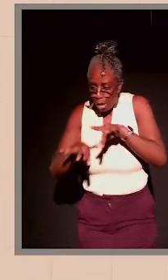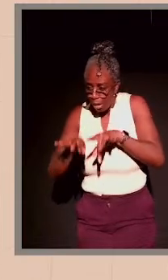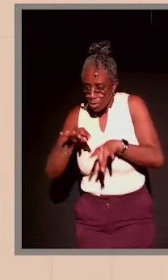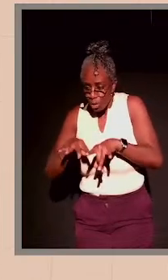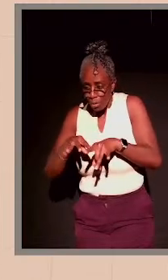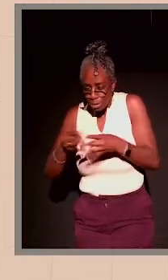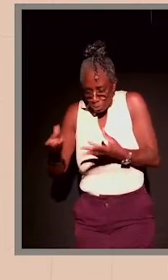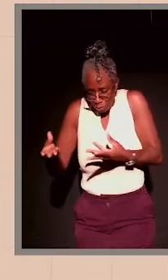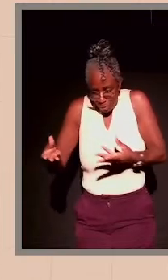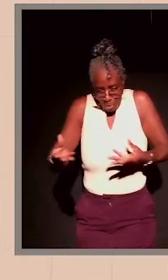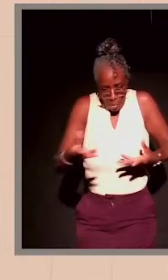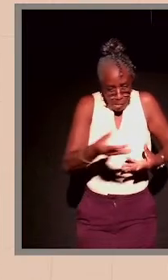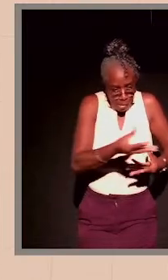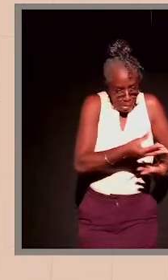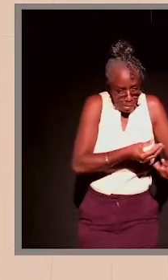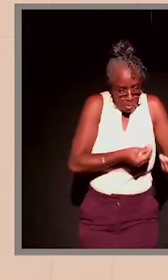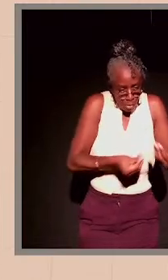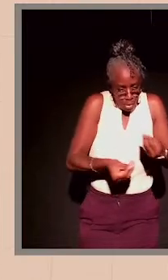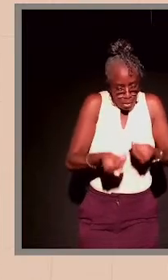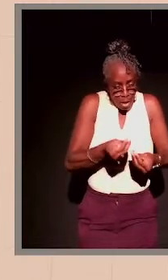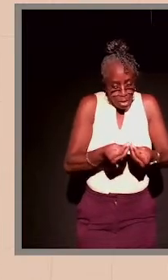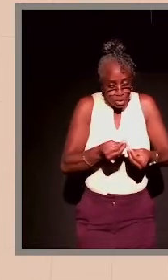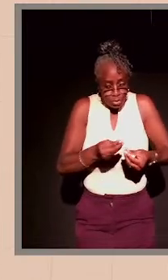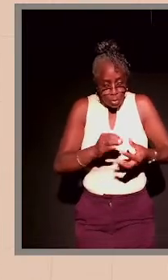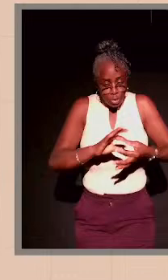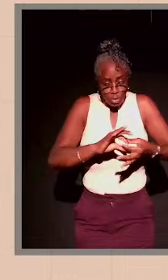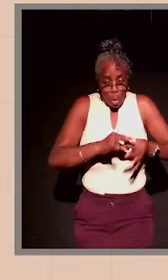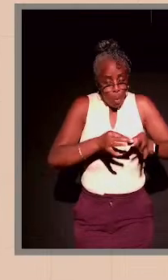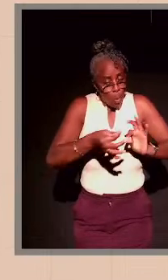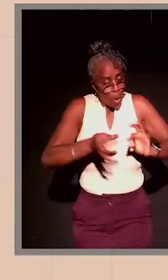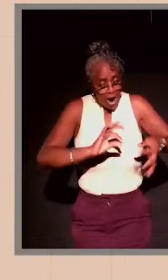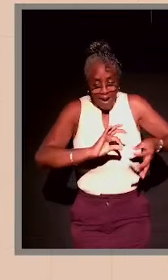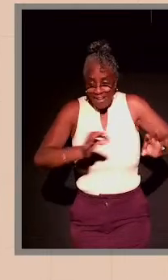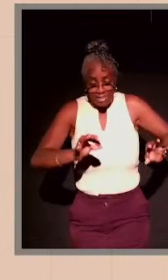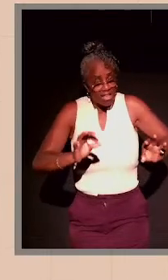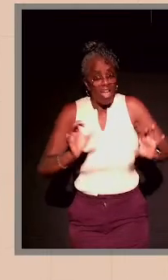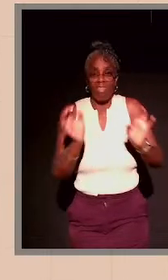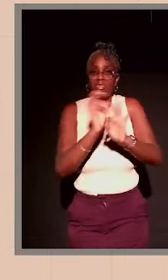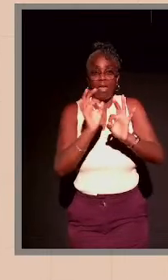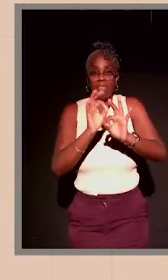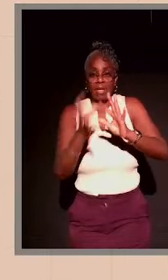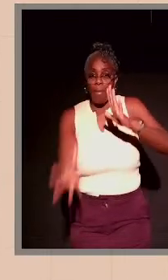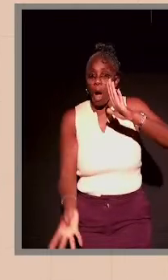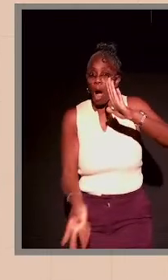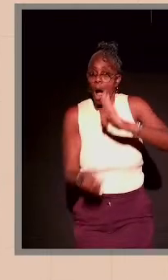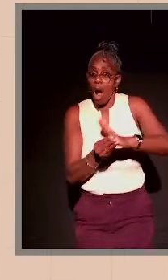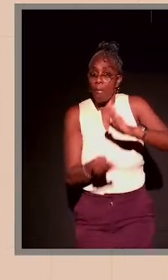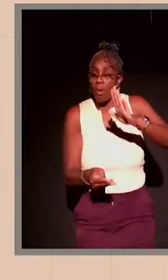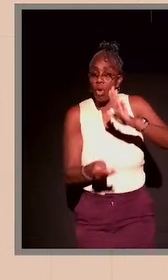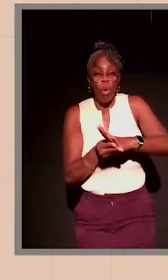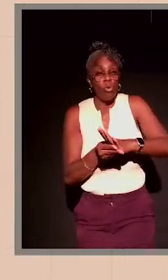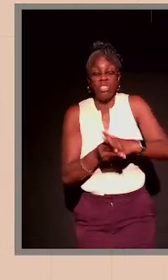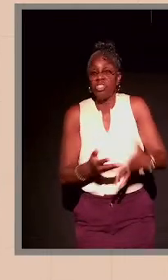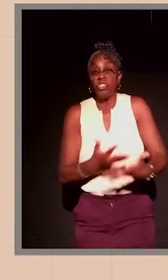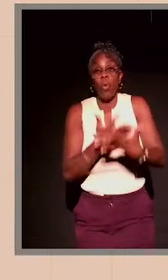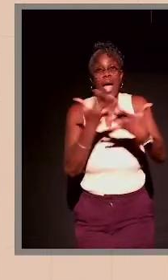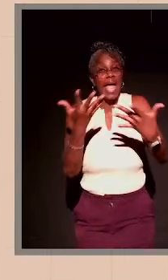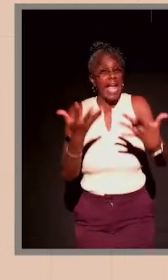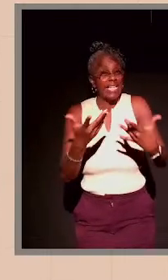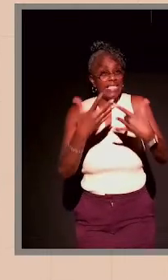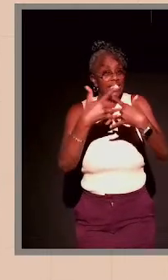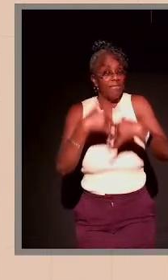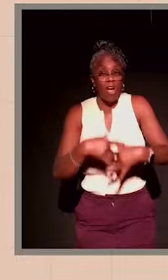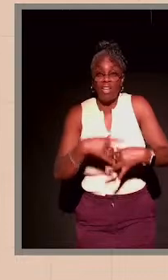waves so that they could then be wirelessly uploaded to whatever device they happen